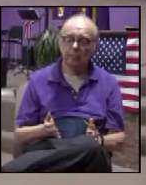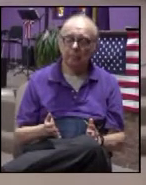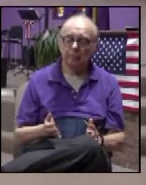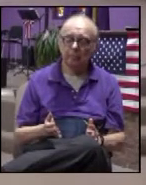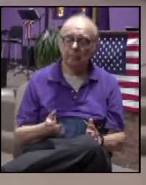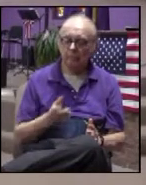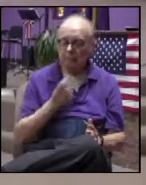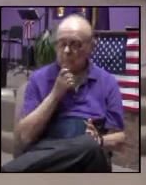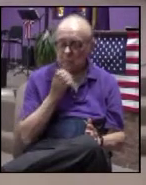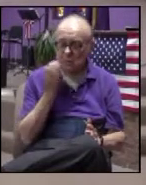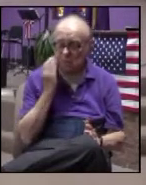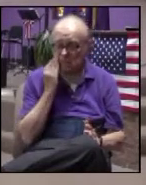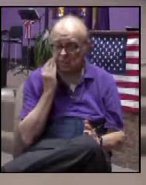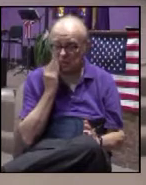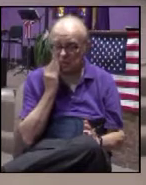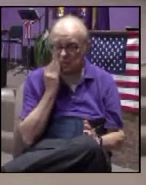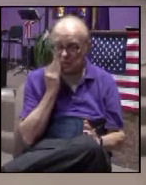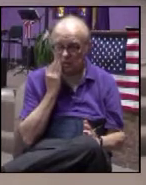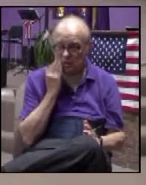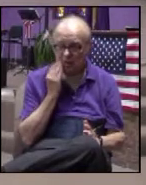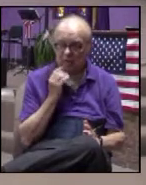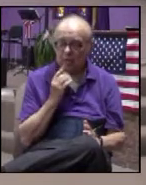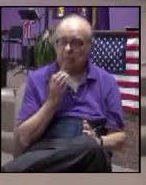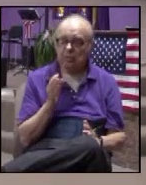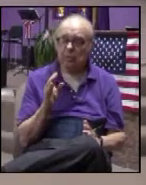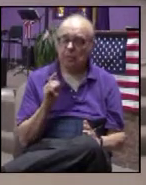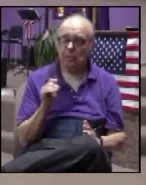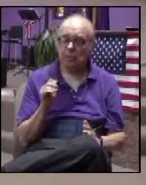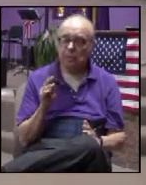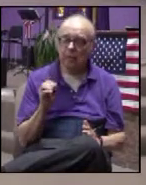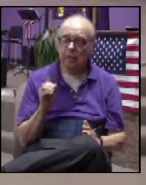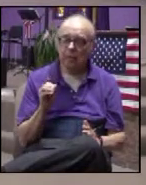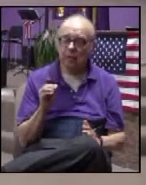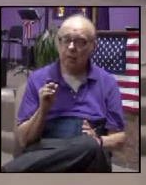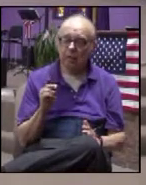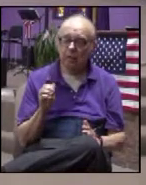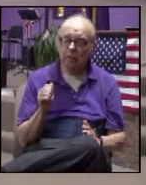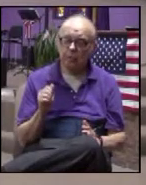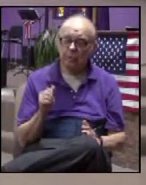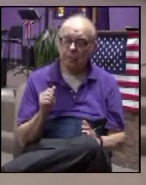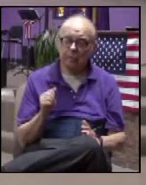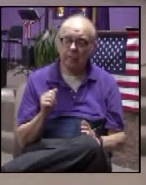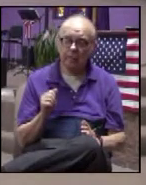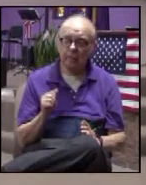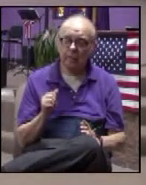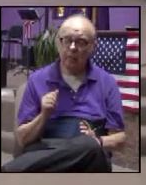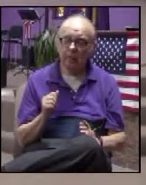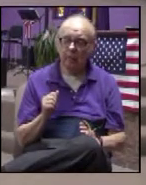who knew the Torah